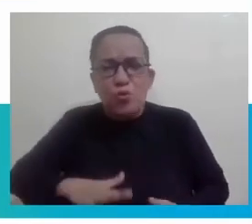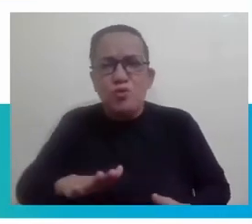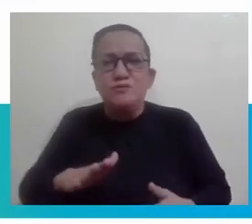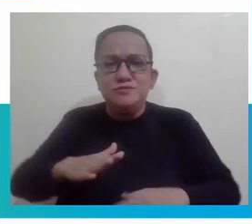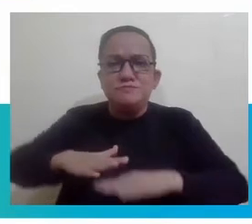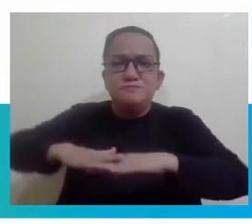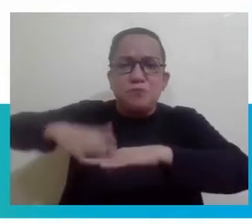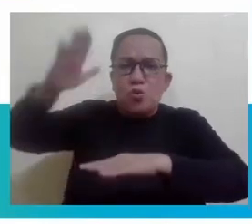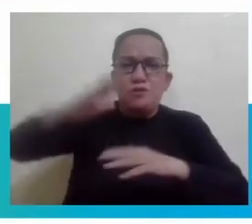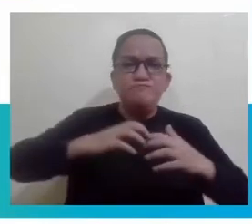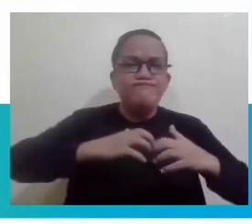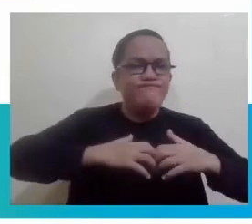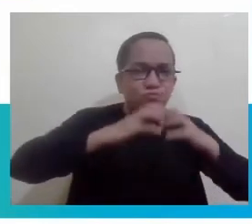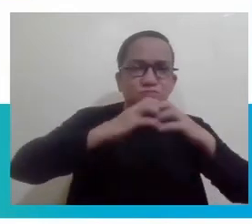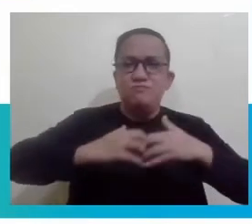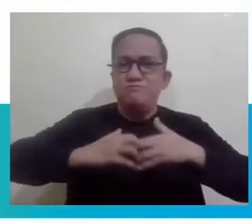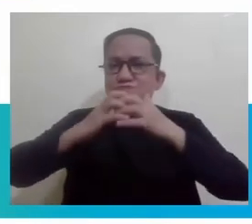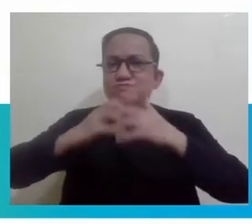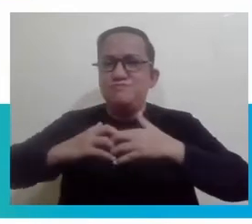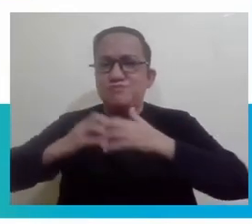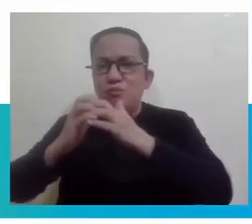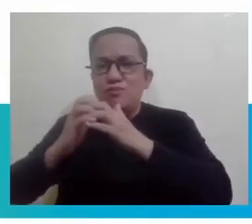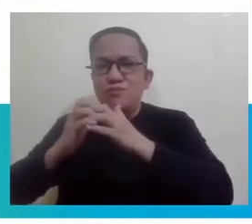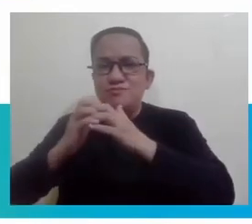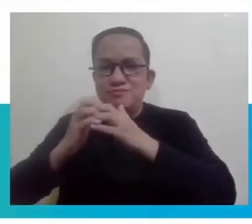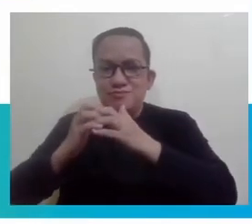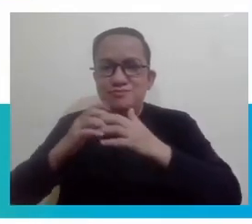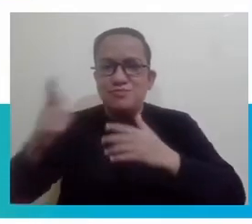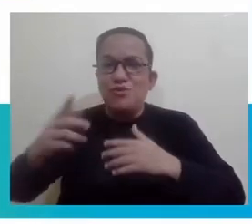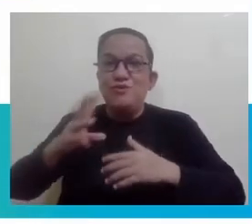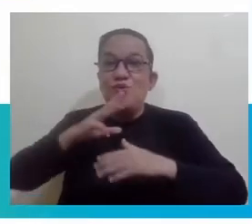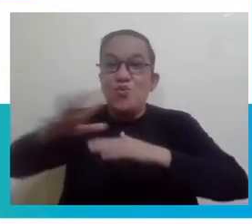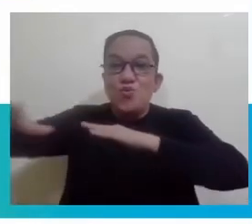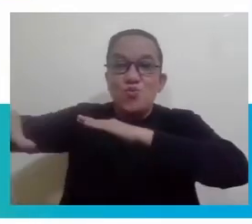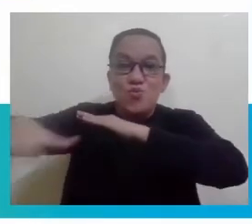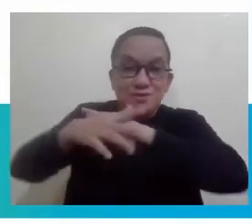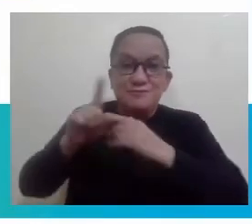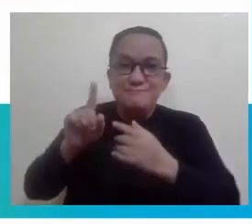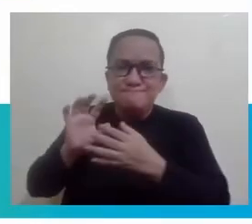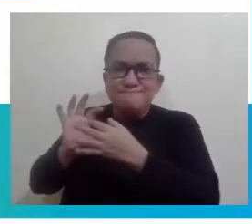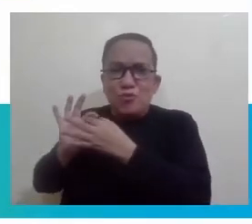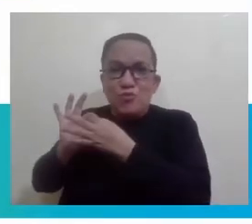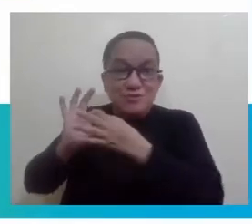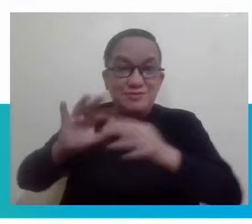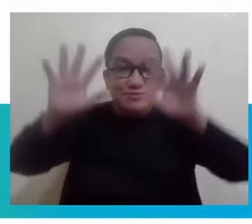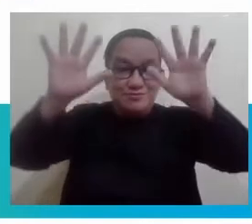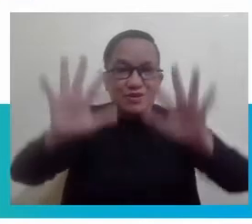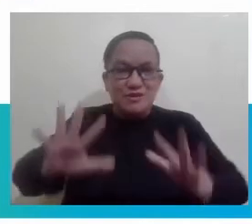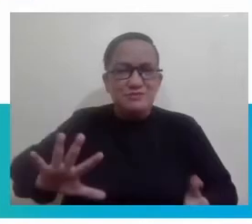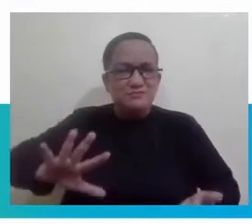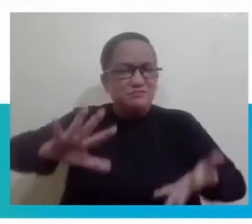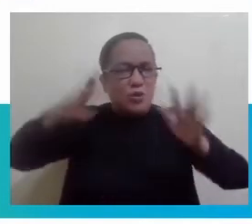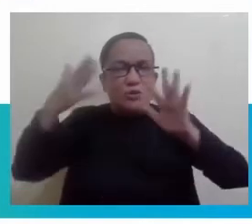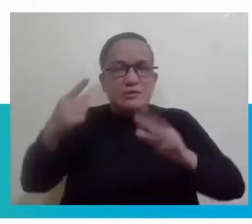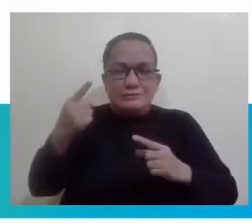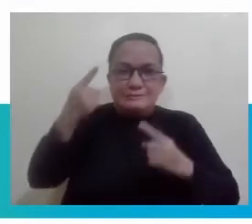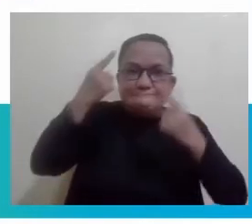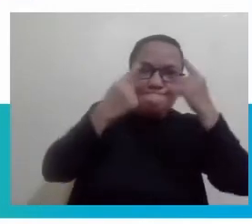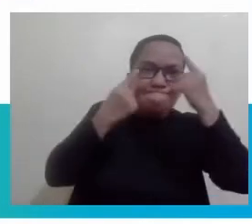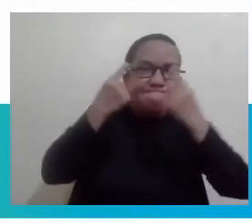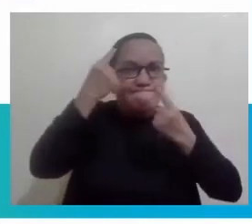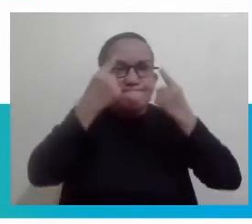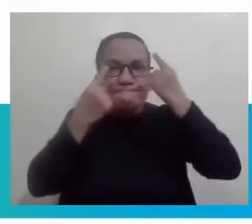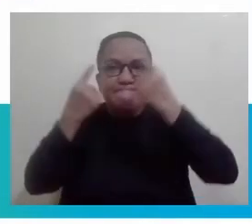intensified climate-related risks. We should not let this happen. COVID-19 recovery and